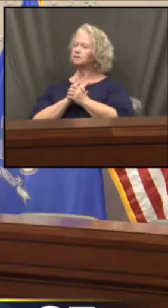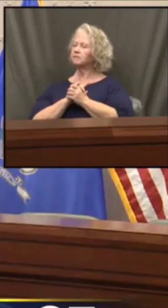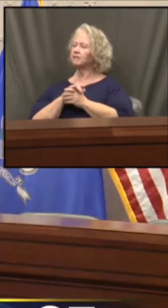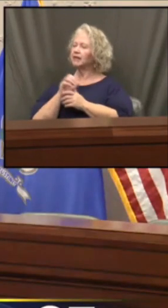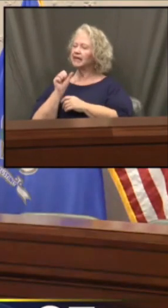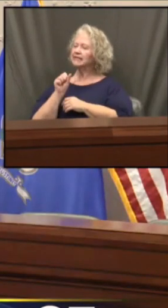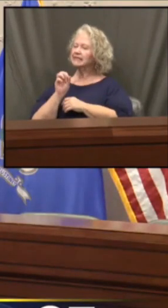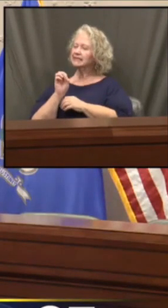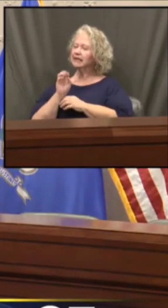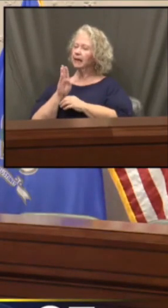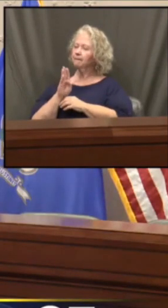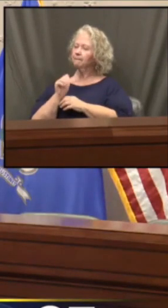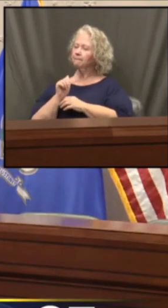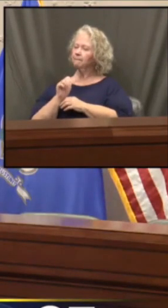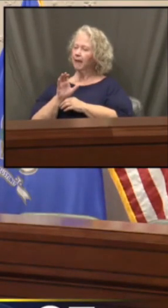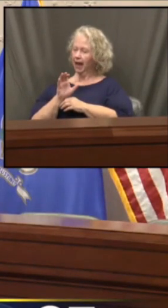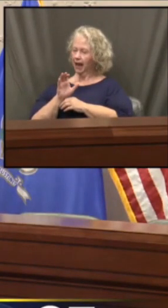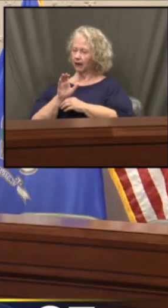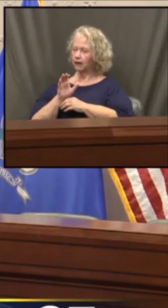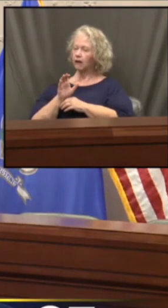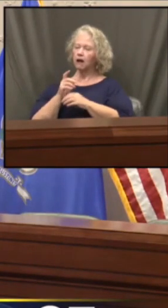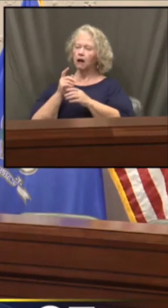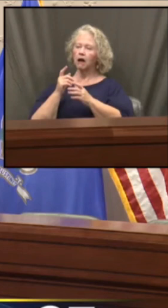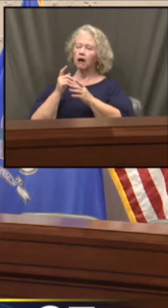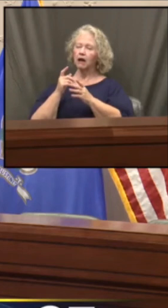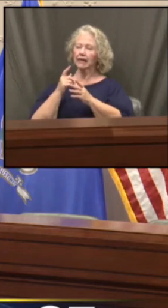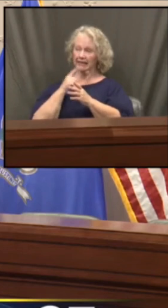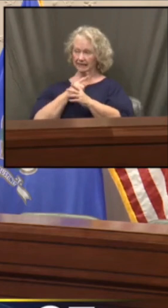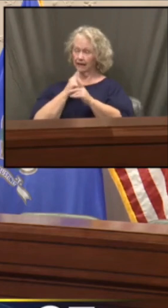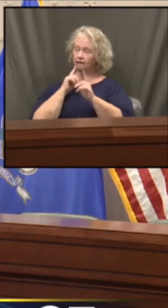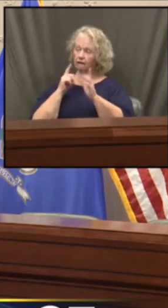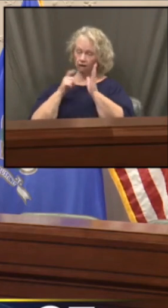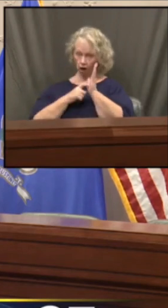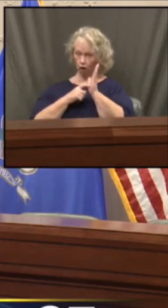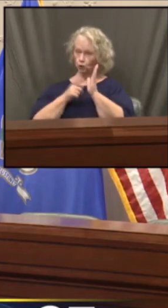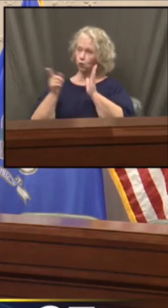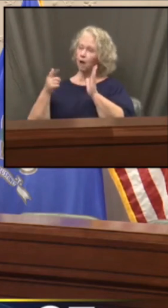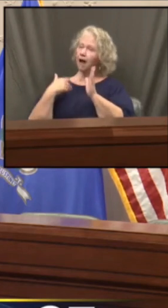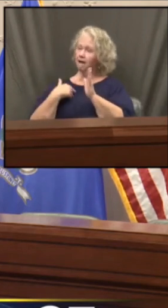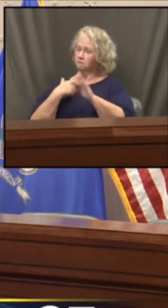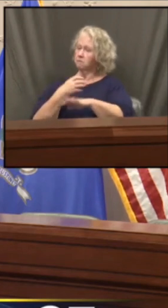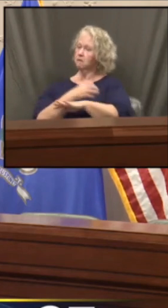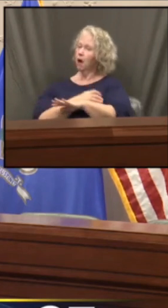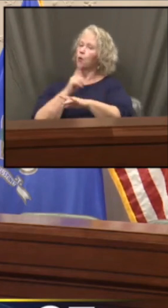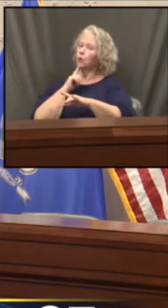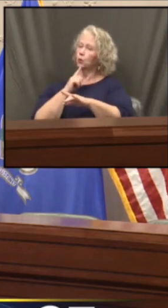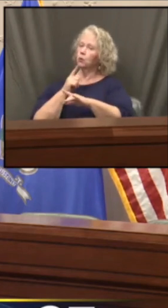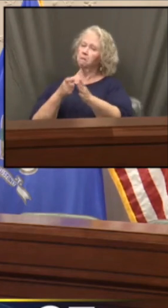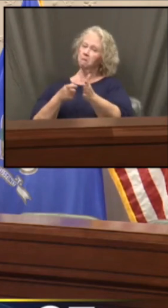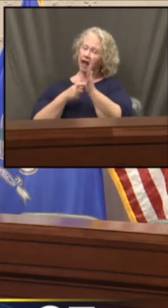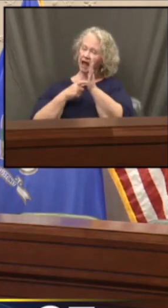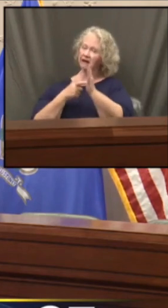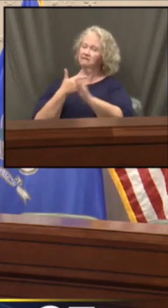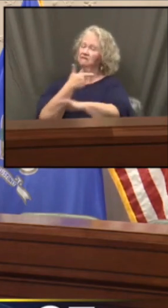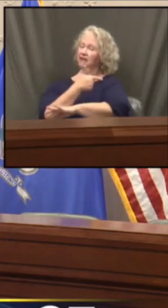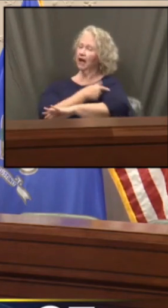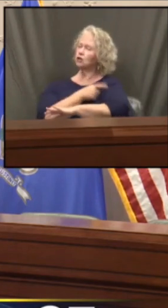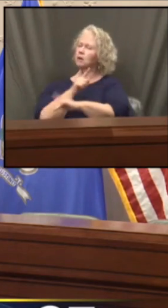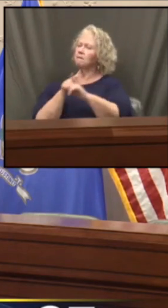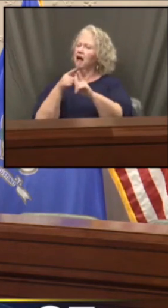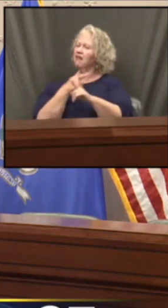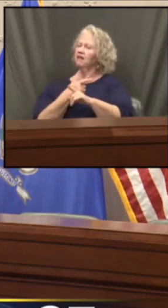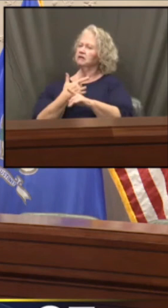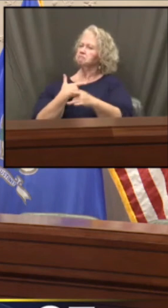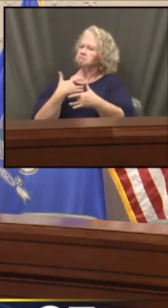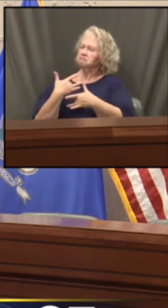a statement acknowledging your right to mandate vaccinations, but they also mentioned a need